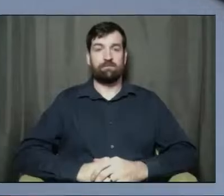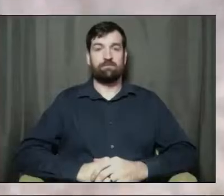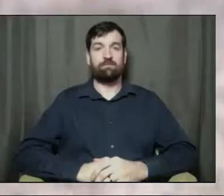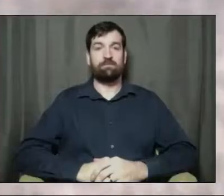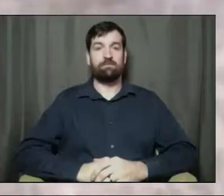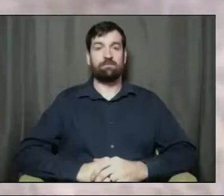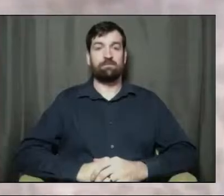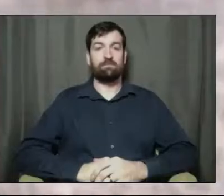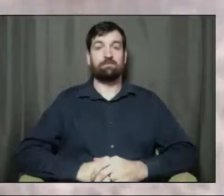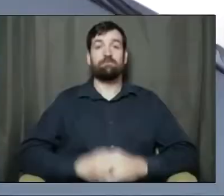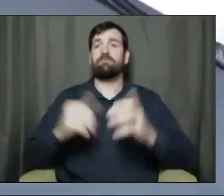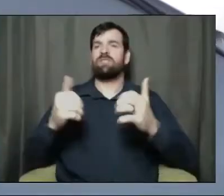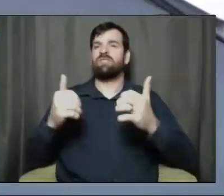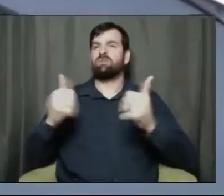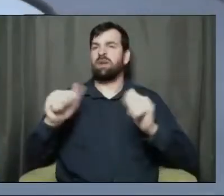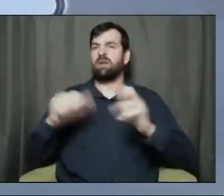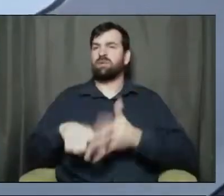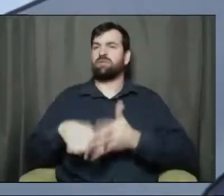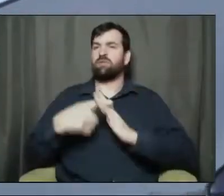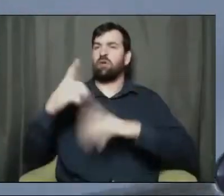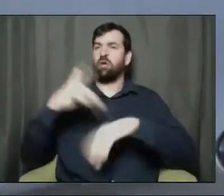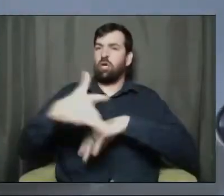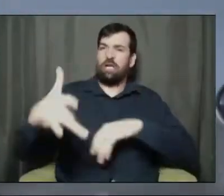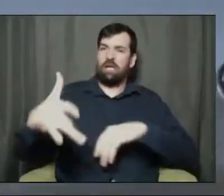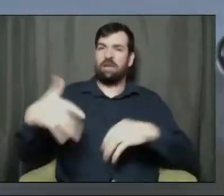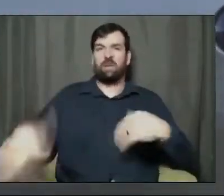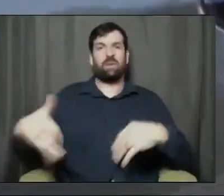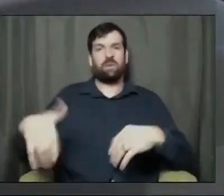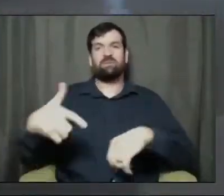Try to start early, because I'm going for kind of a long time.